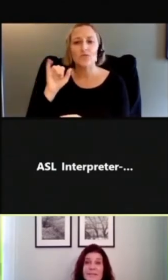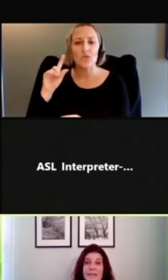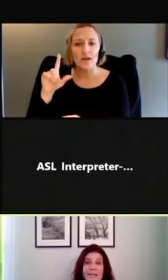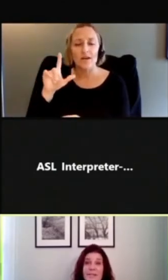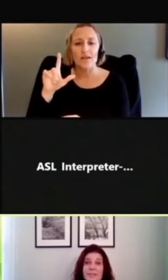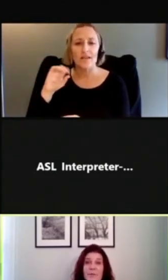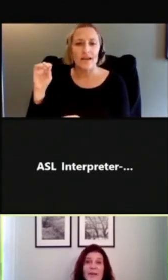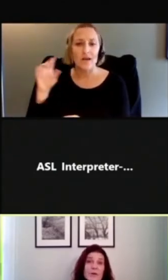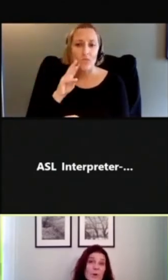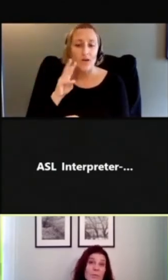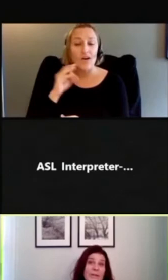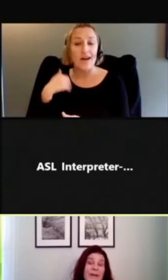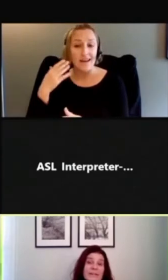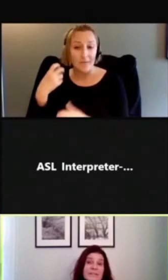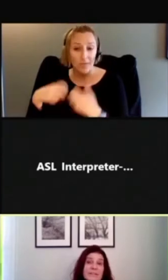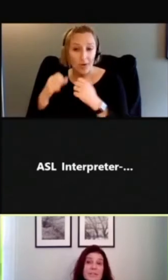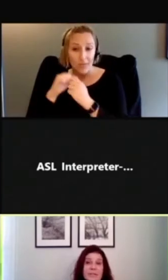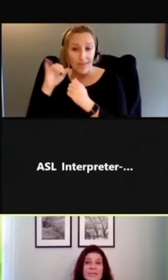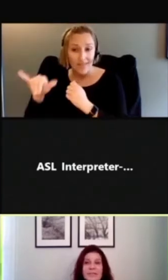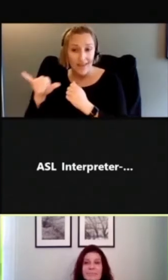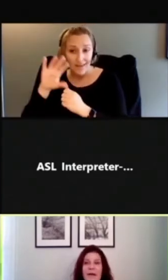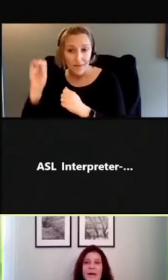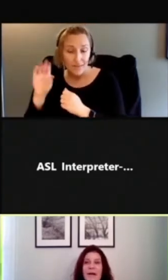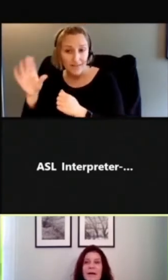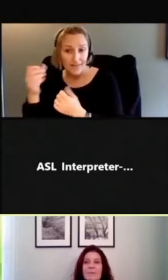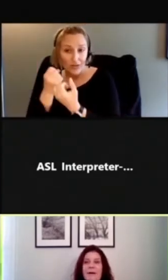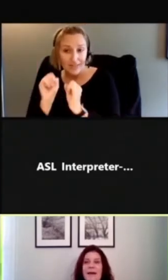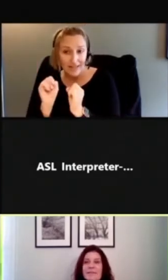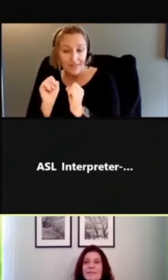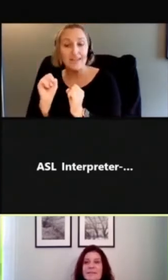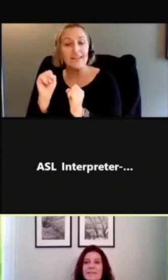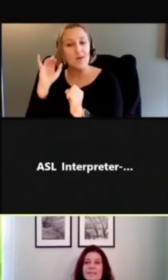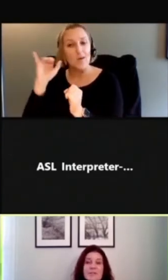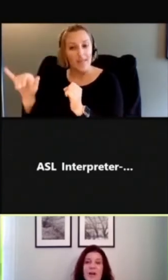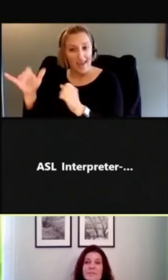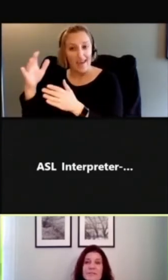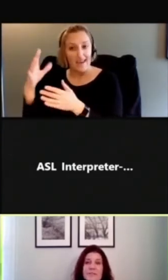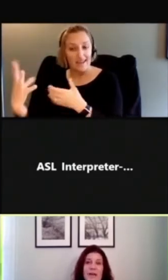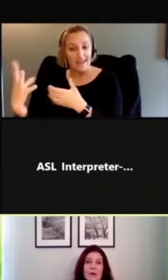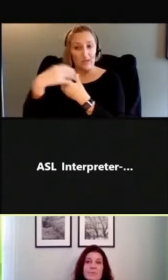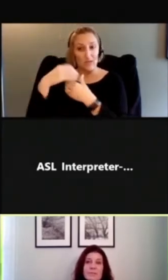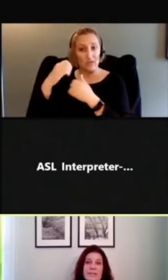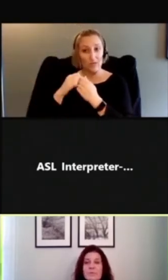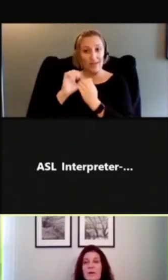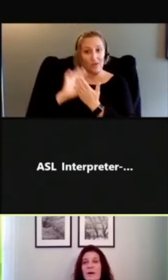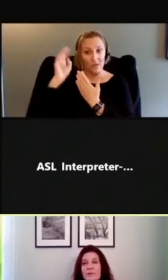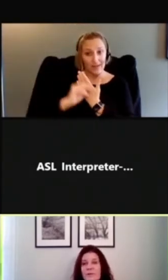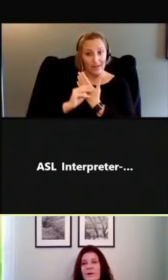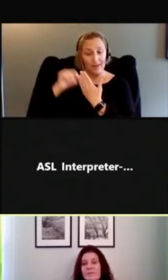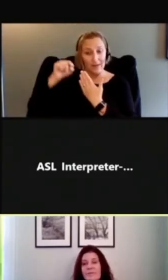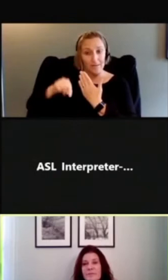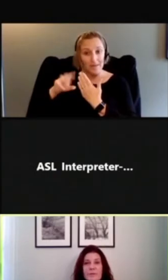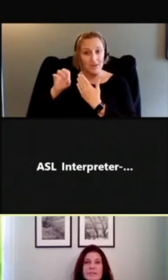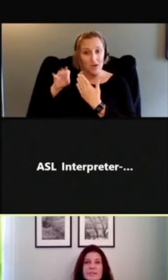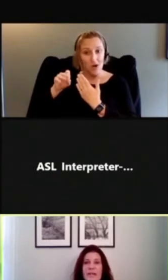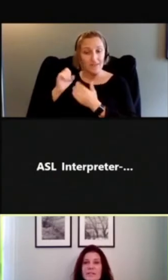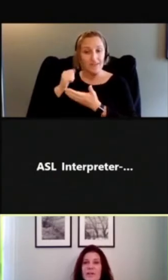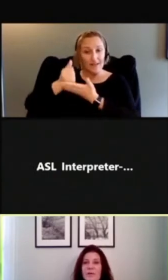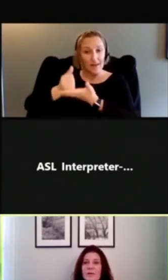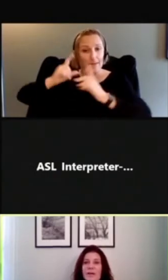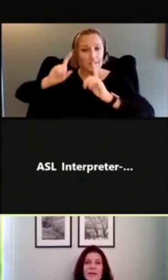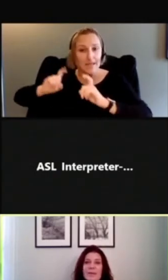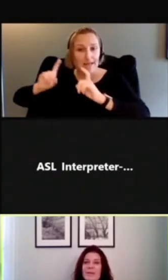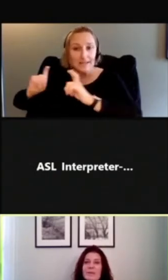its safety. So they incorporated that into the curriculum, and this district office helped to test well water of the